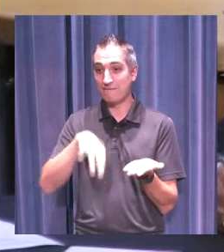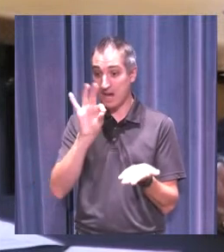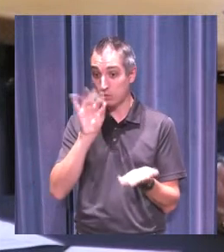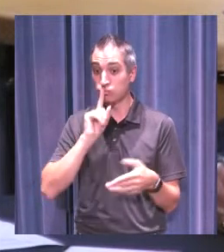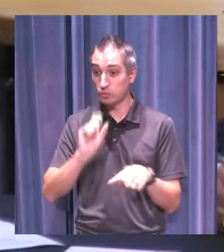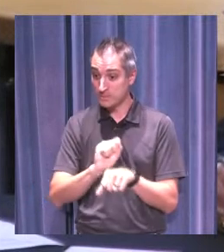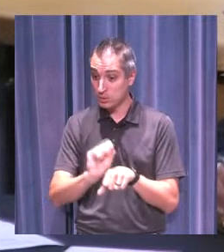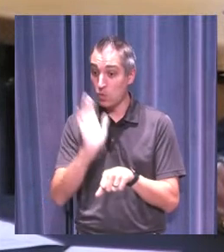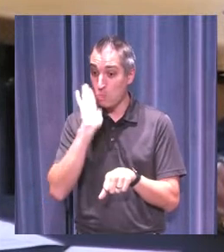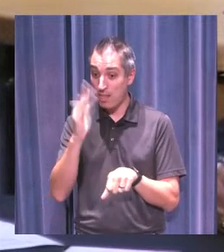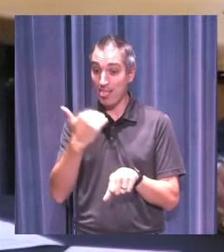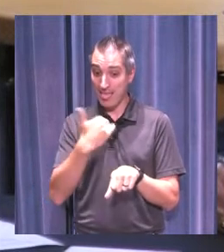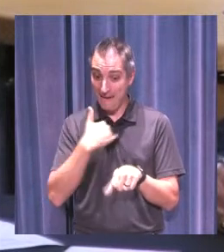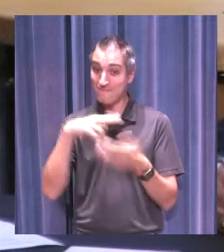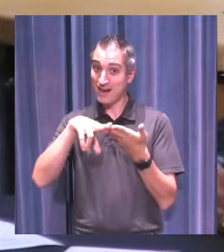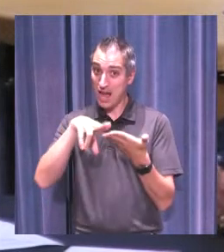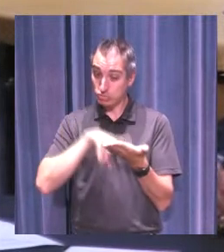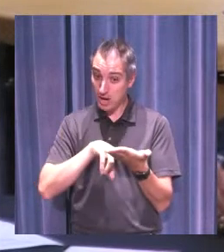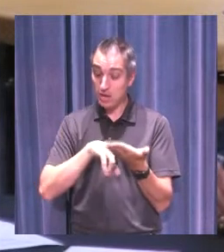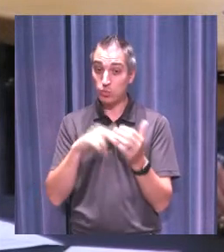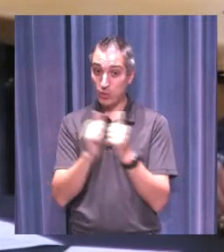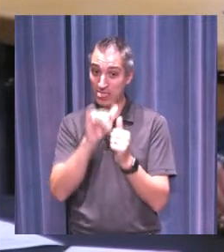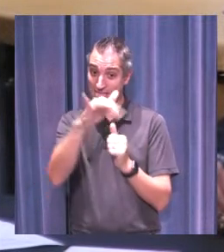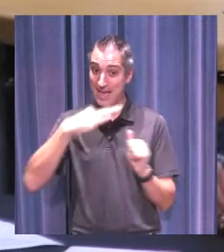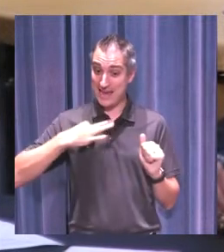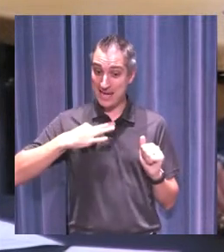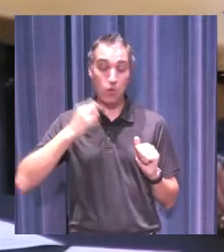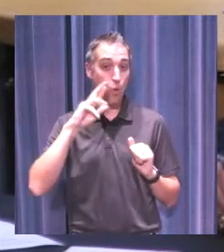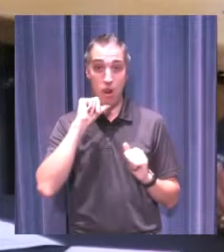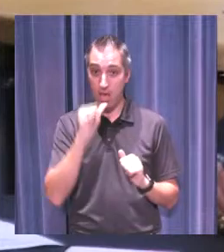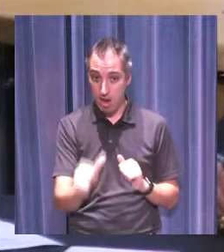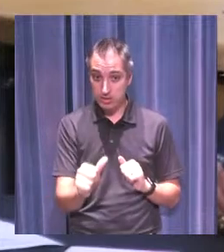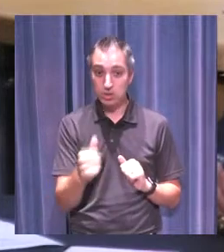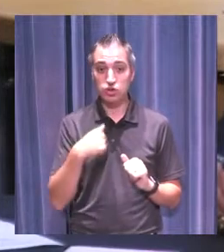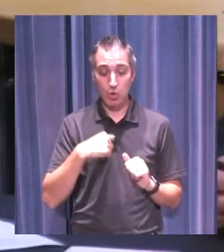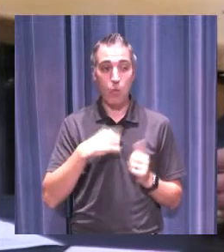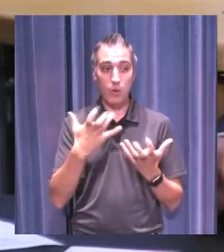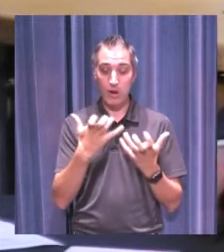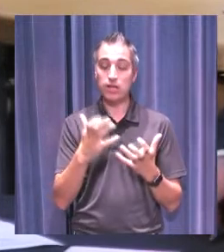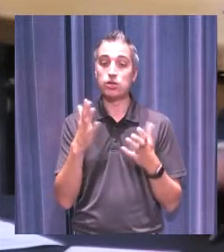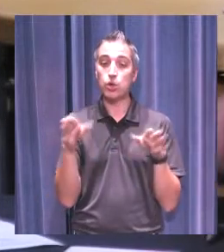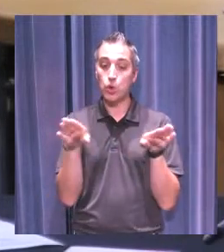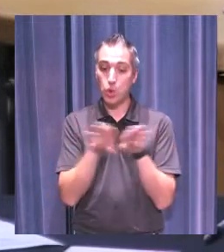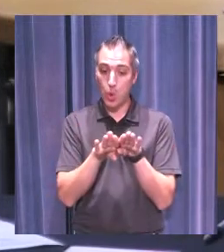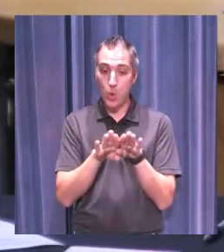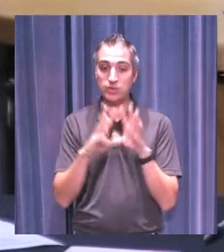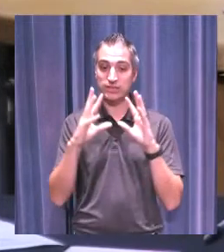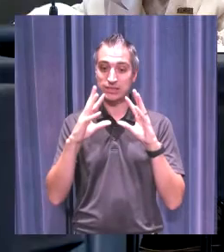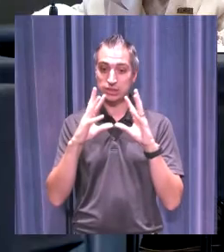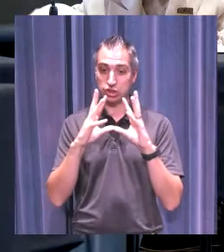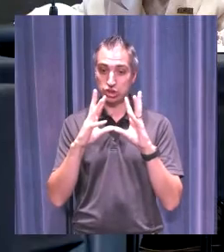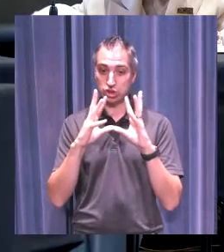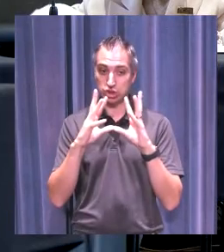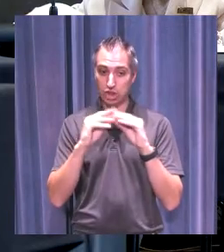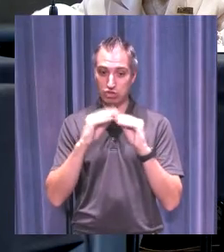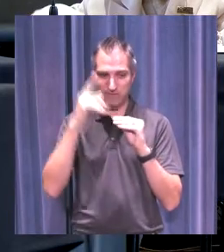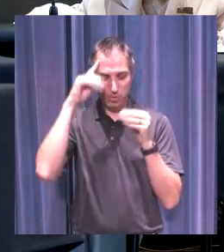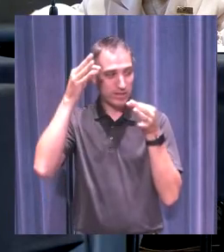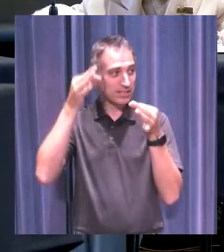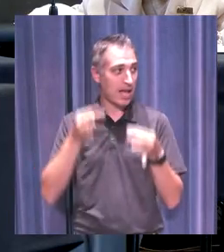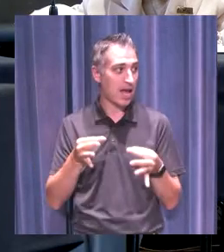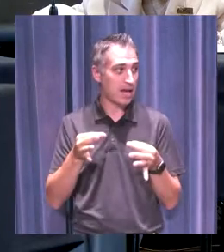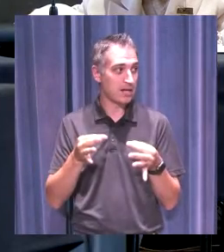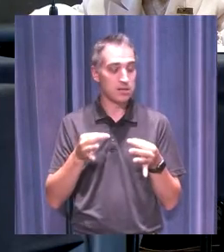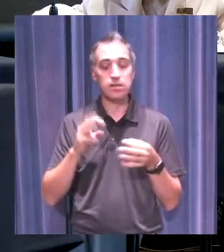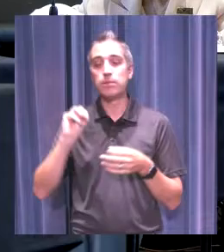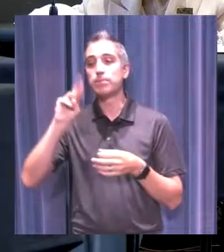not we're going to have a contract with the candidate or not. So we'll go into closed session to decide that. And then we'll Mr. come Chair. back and we